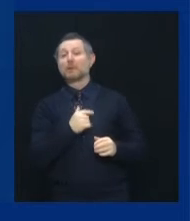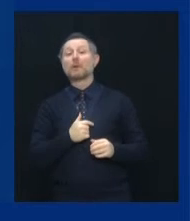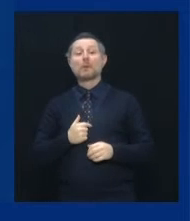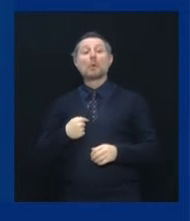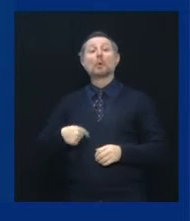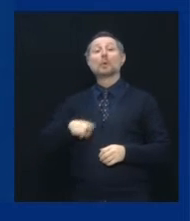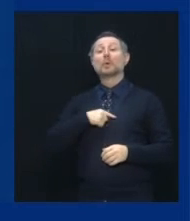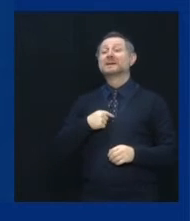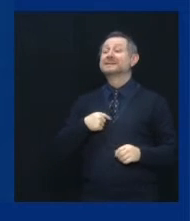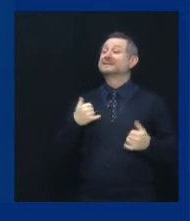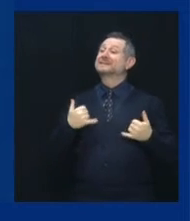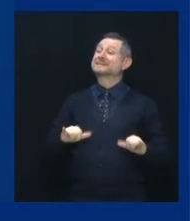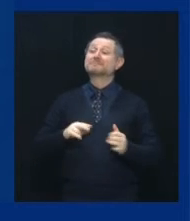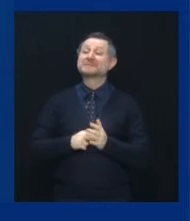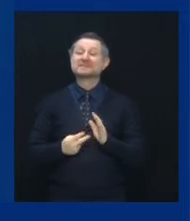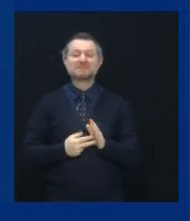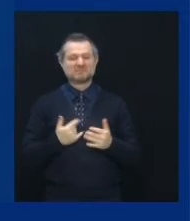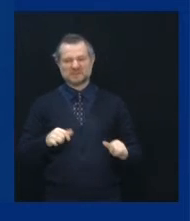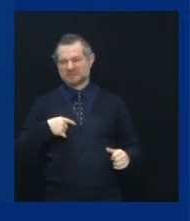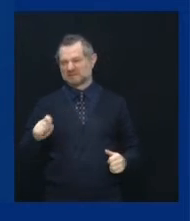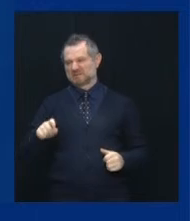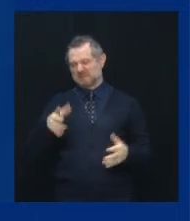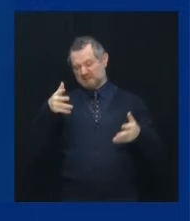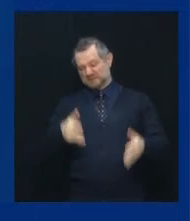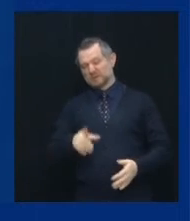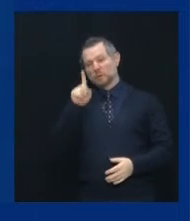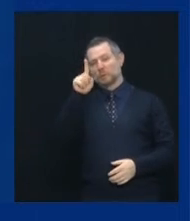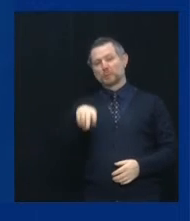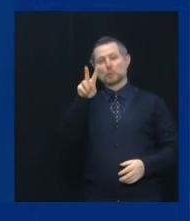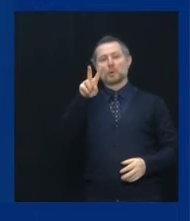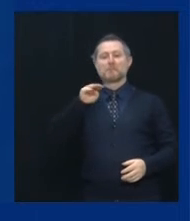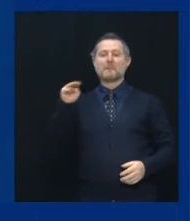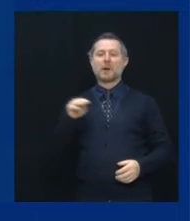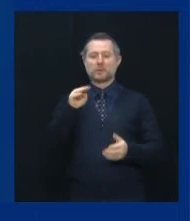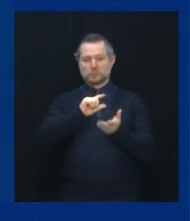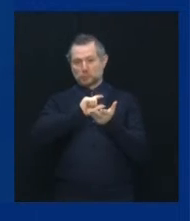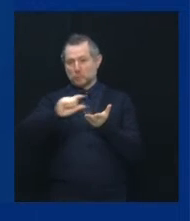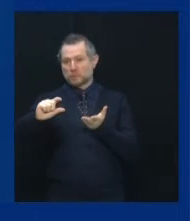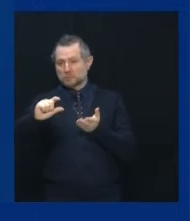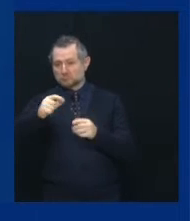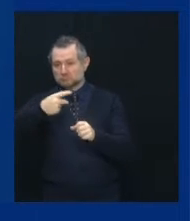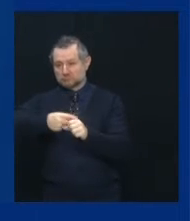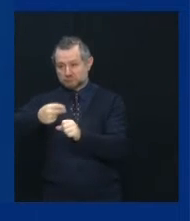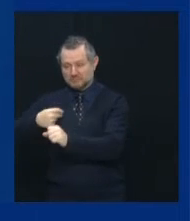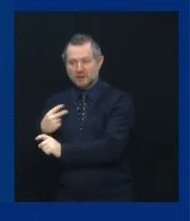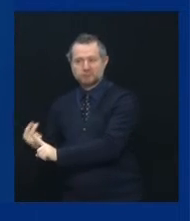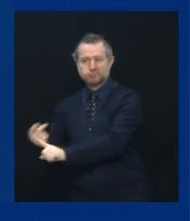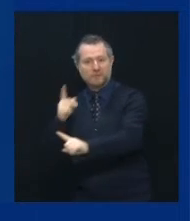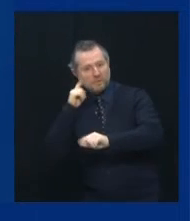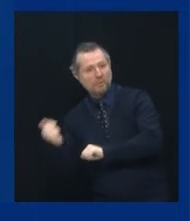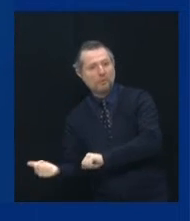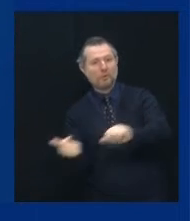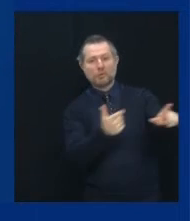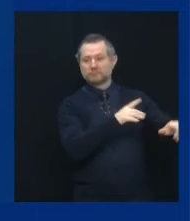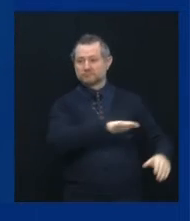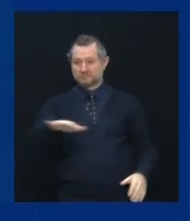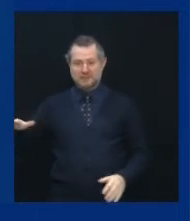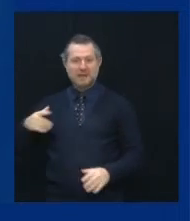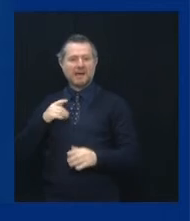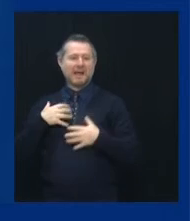And that means we still need about 1.2 million dosages just to get through the healthcare workers in the nursing home.